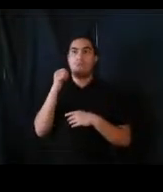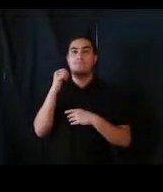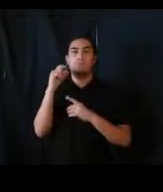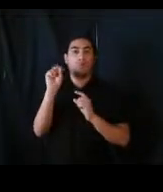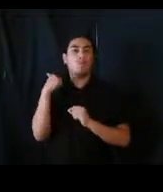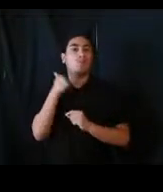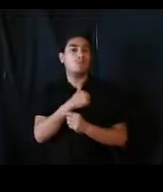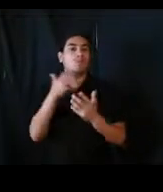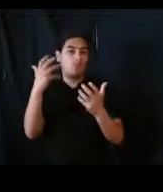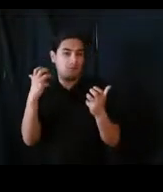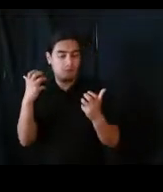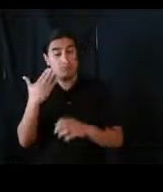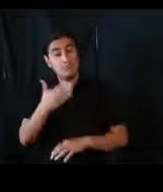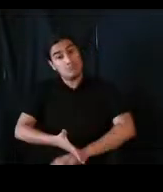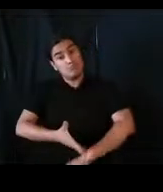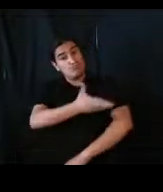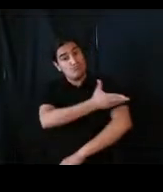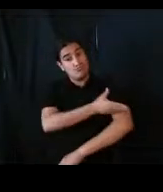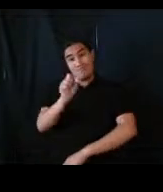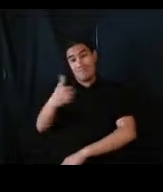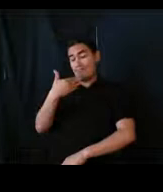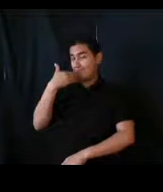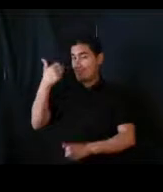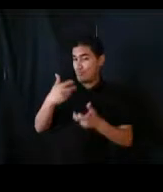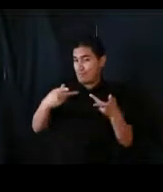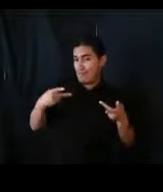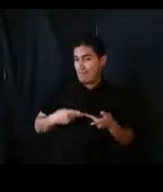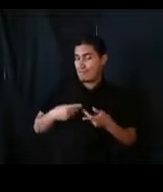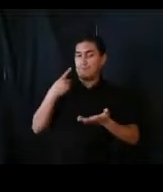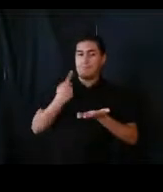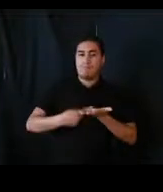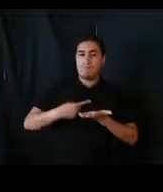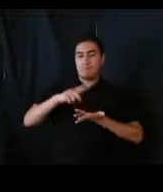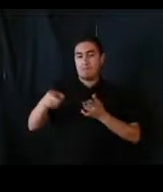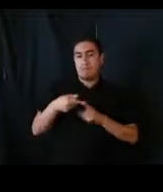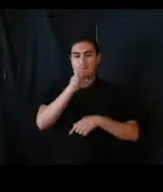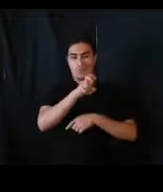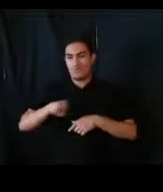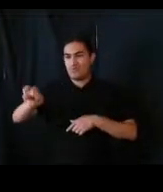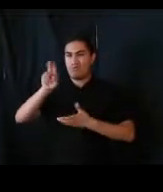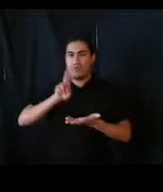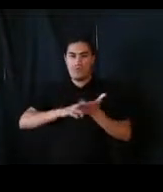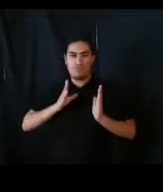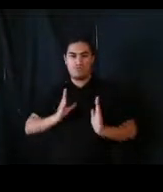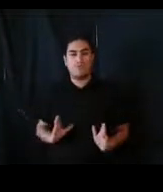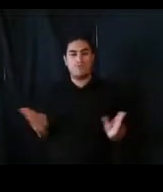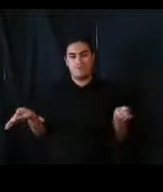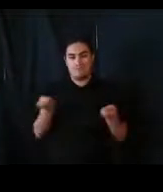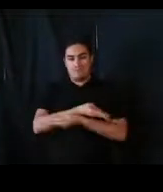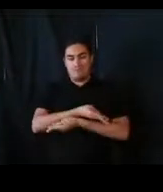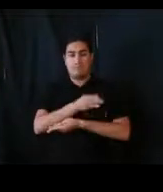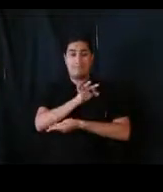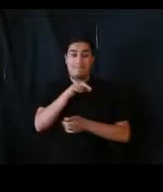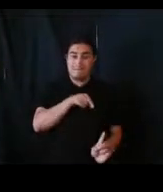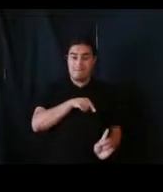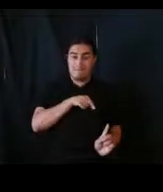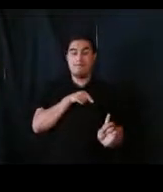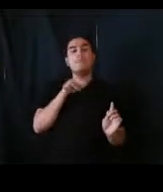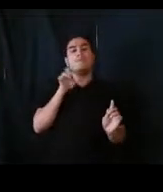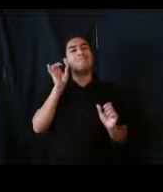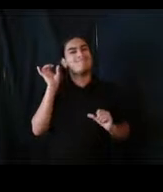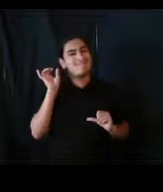a much better place than we've been um the discussion about switching out contractors if a contractor commits that that